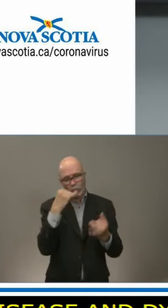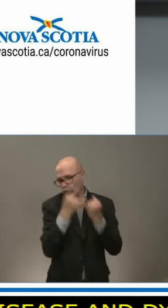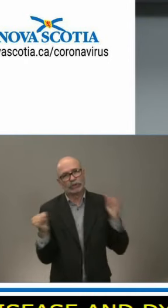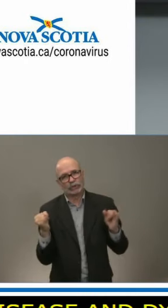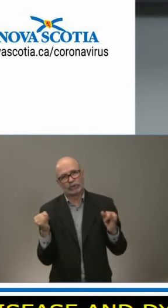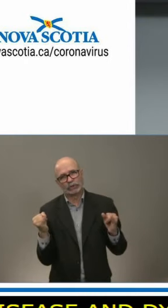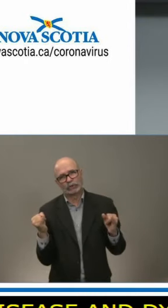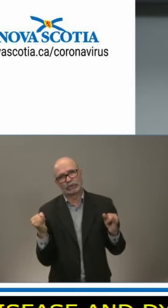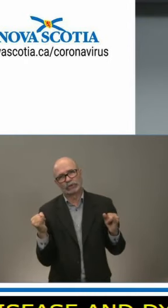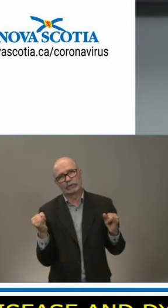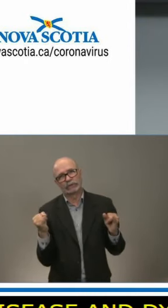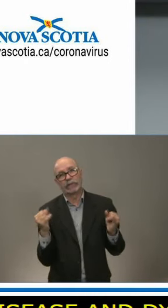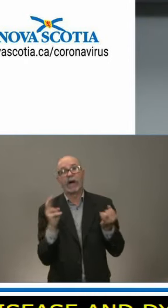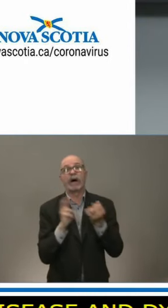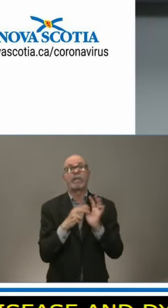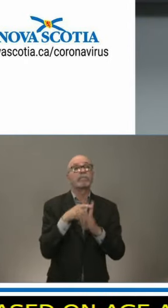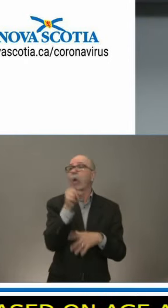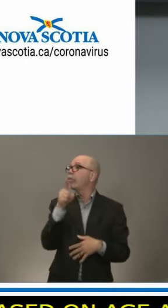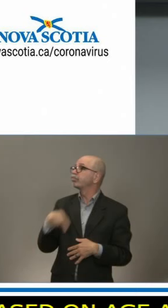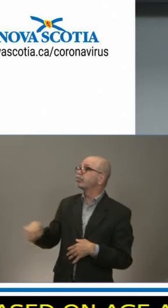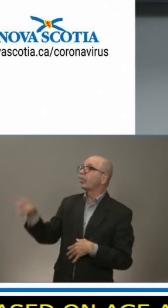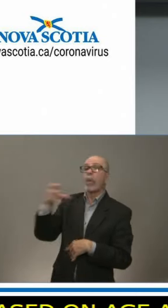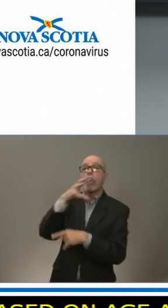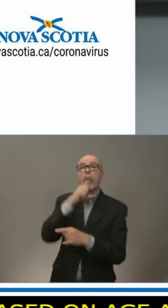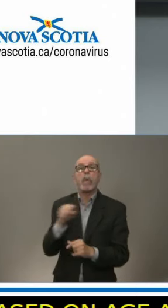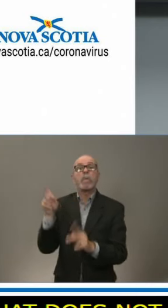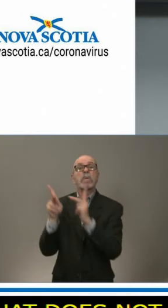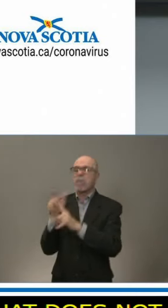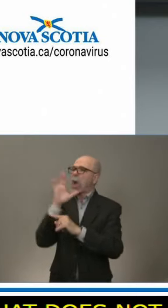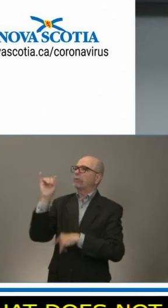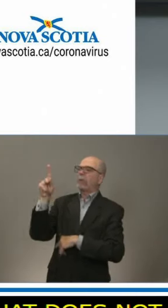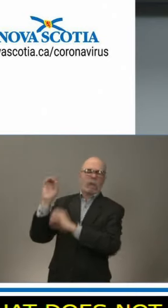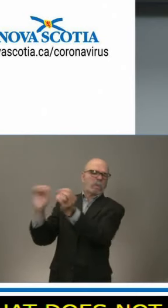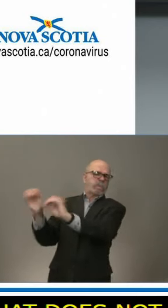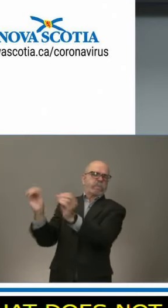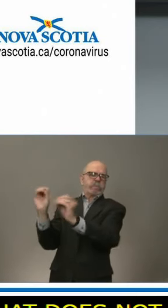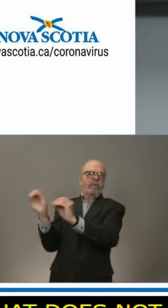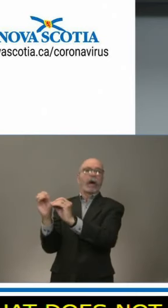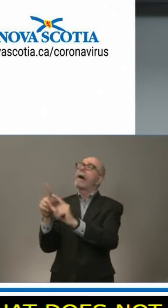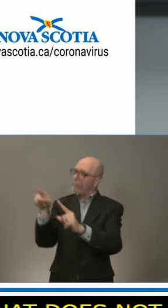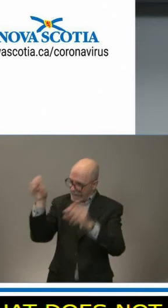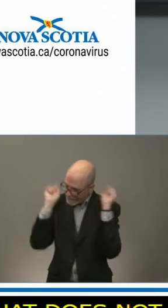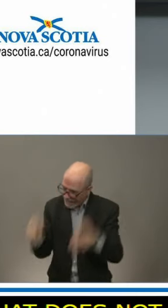others. So there is a certain percentage of people,